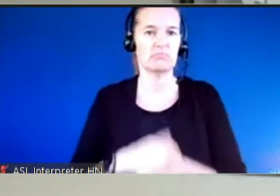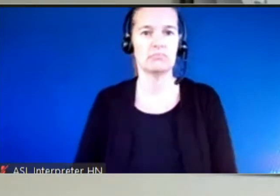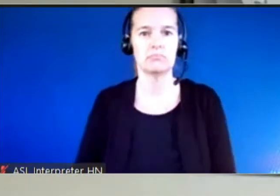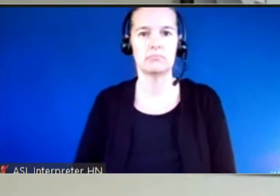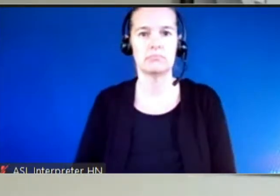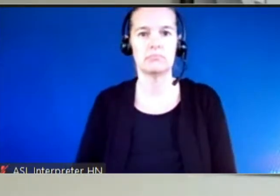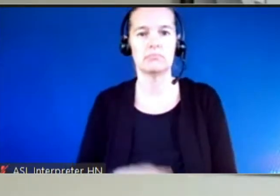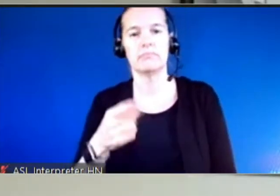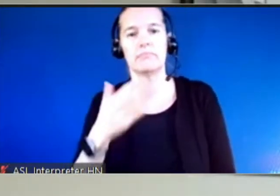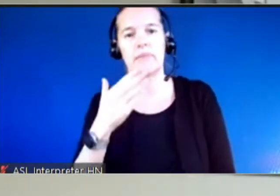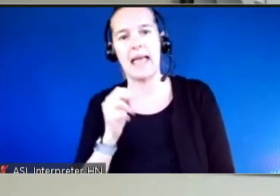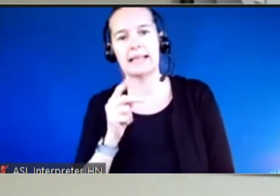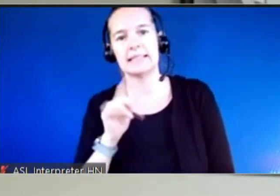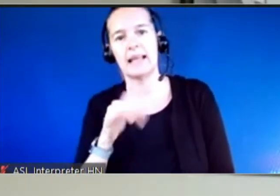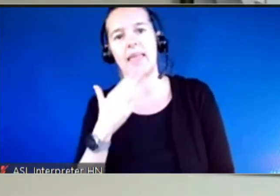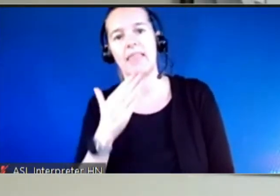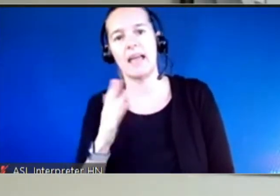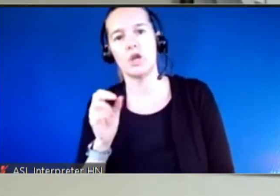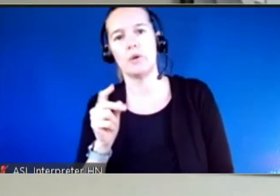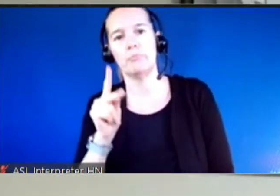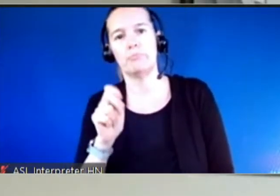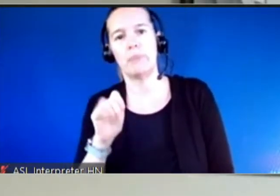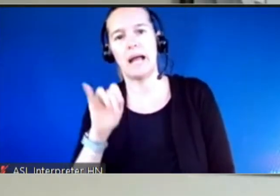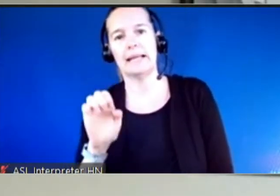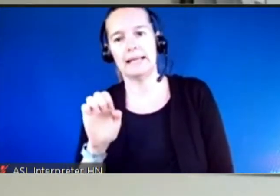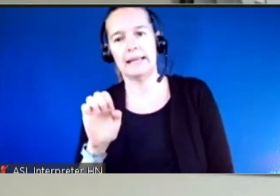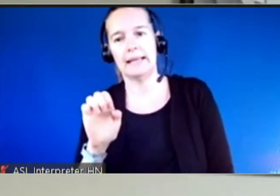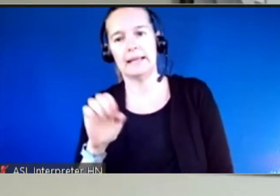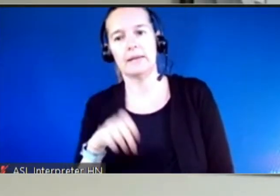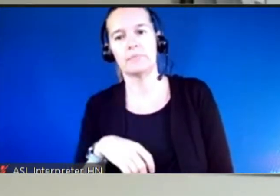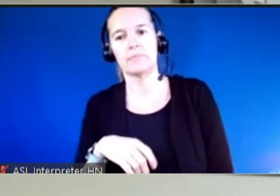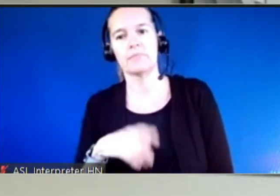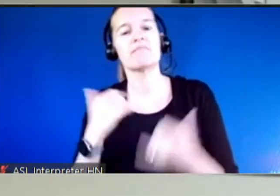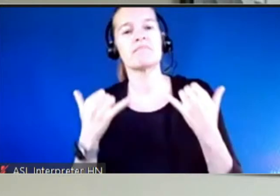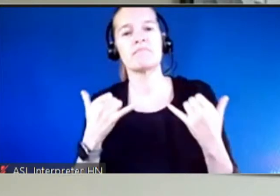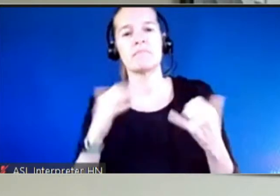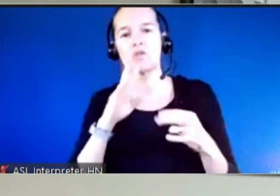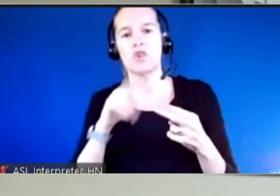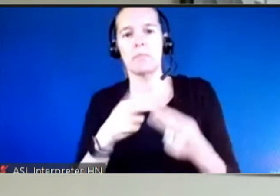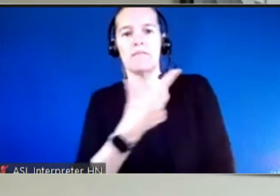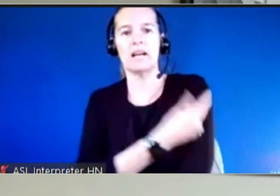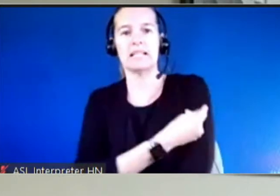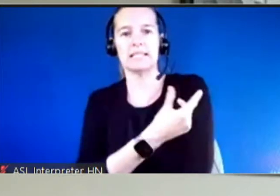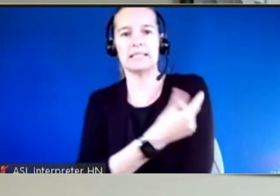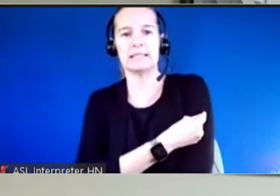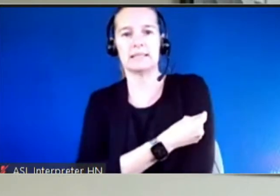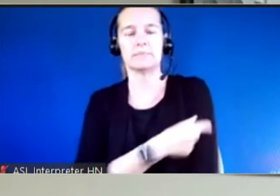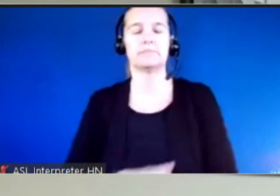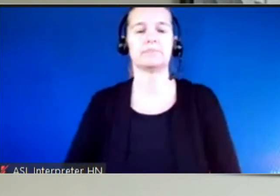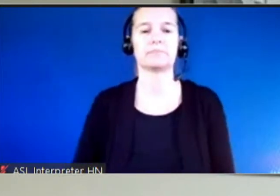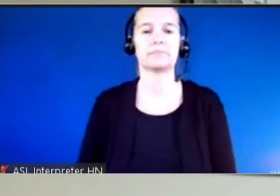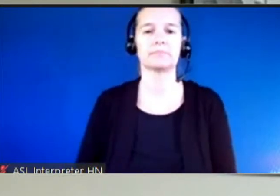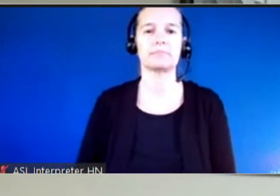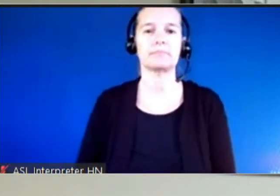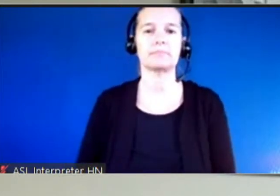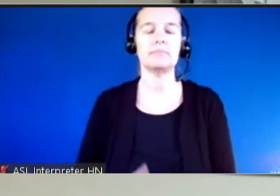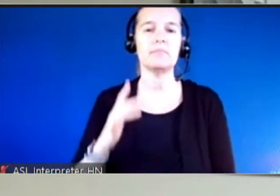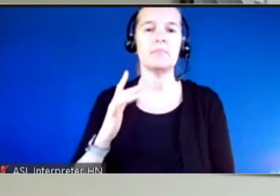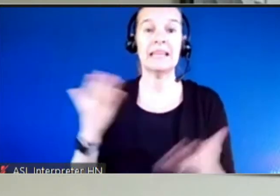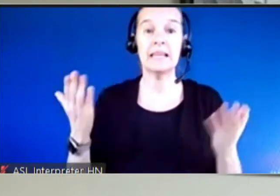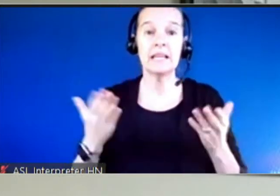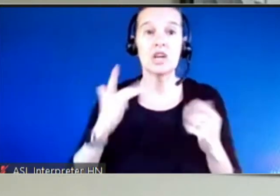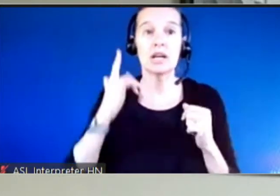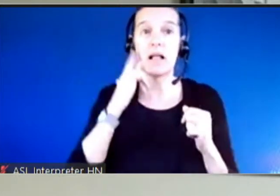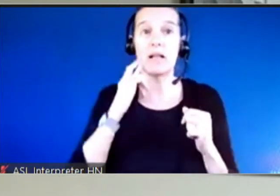Thank you, Becky. So I'll move on and talk about the vaccines. In California, the total